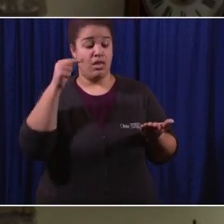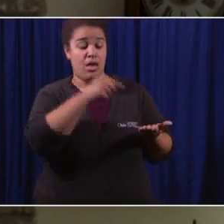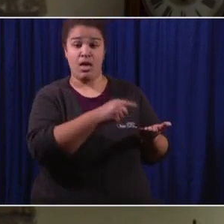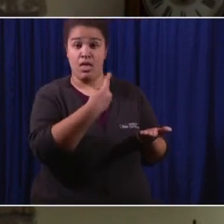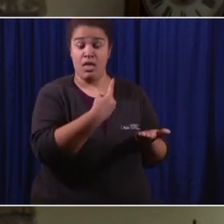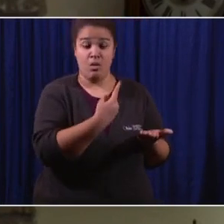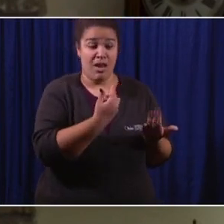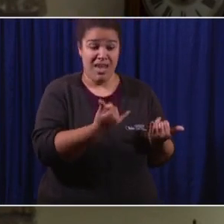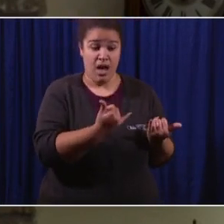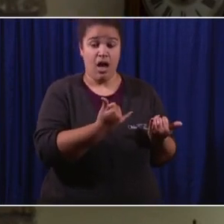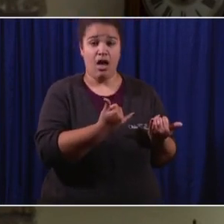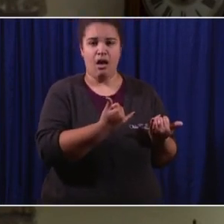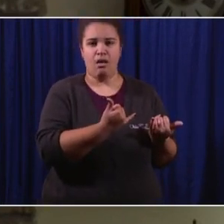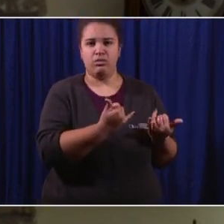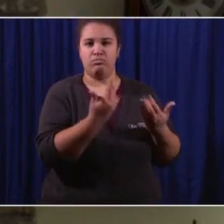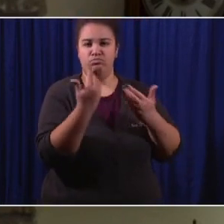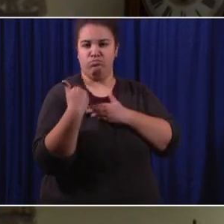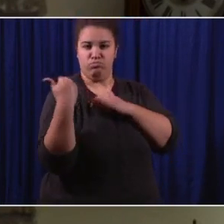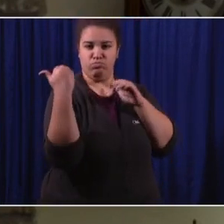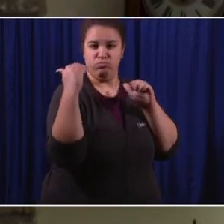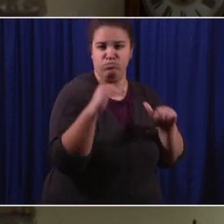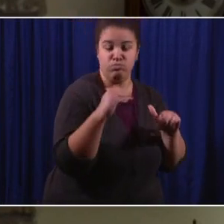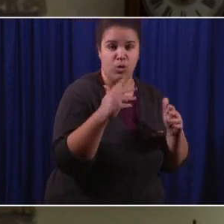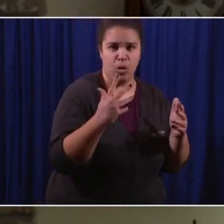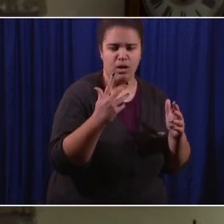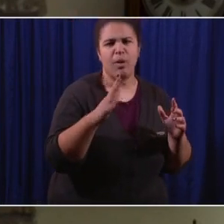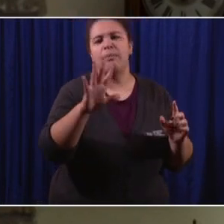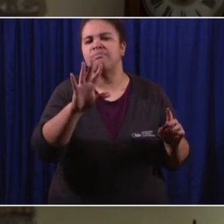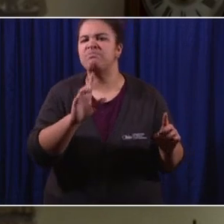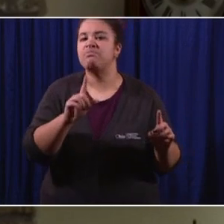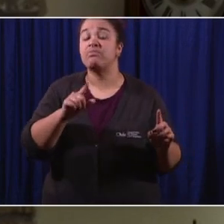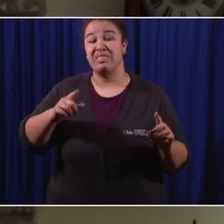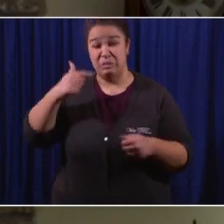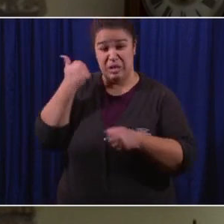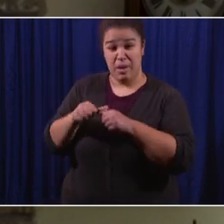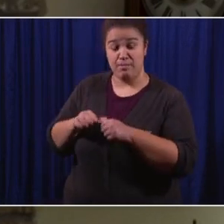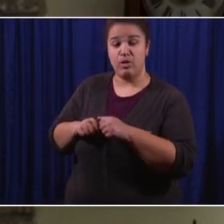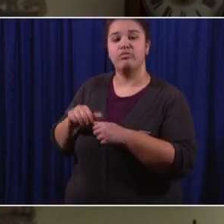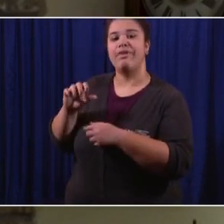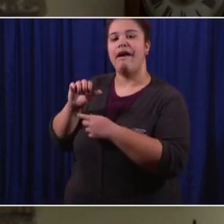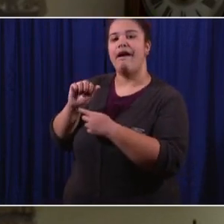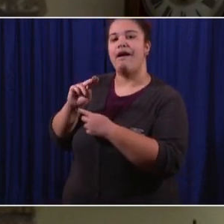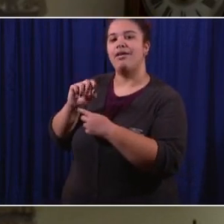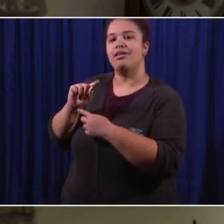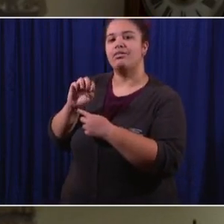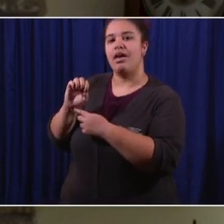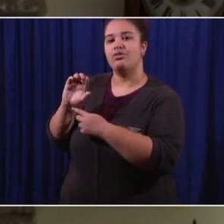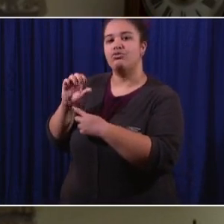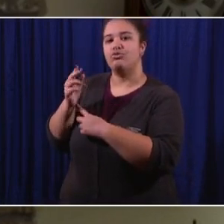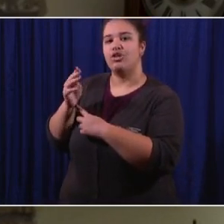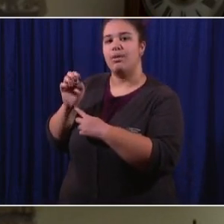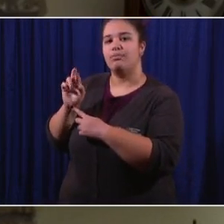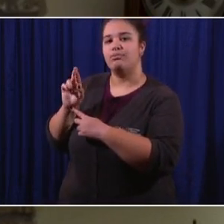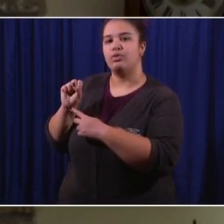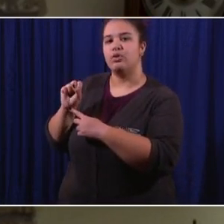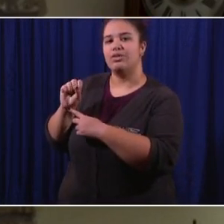what our director, DRC, was talking about, what Annette was talking about, and that is